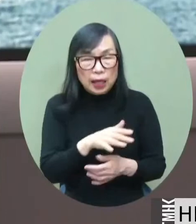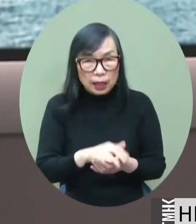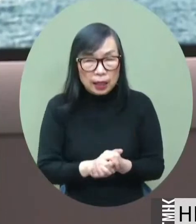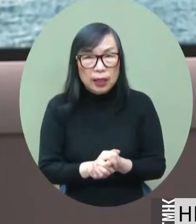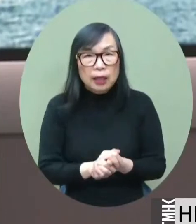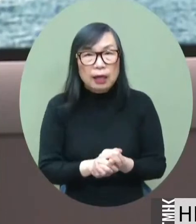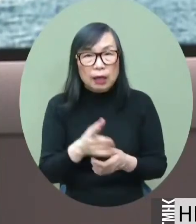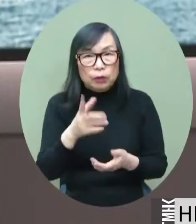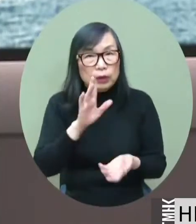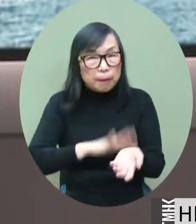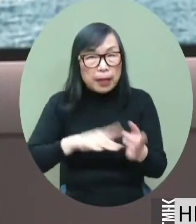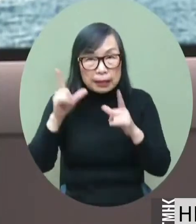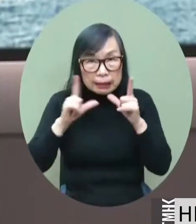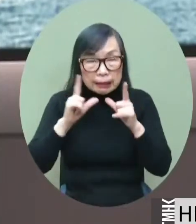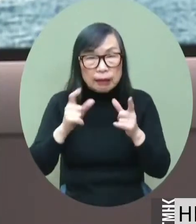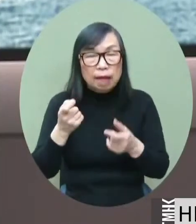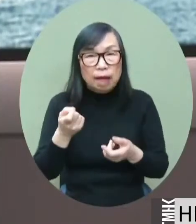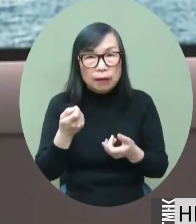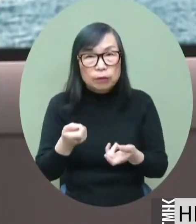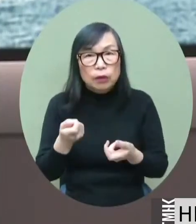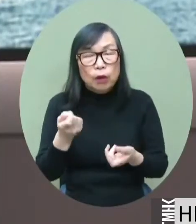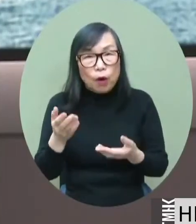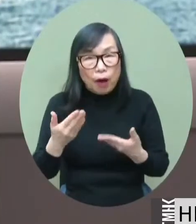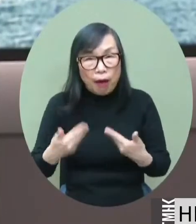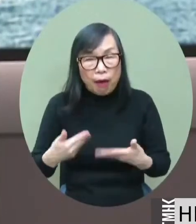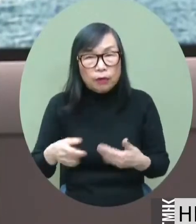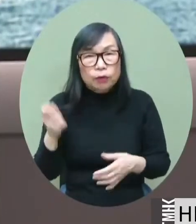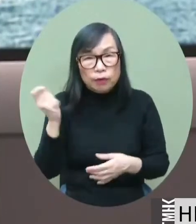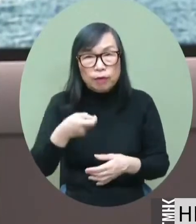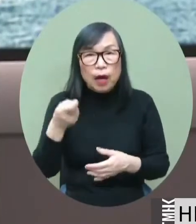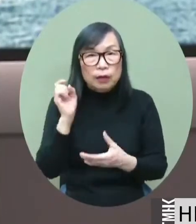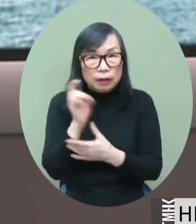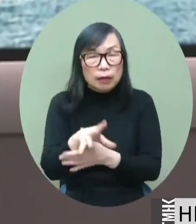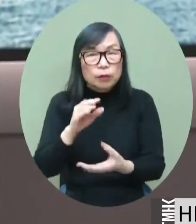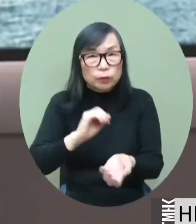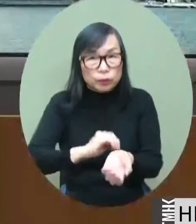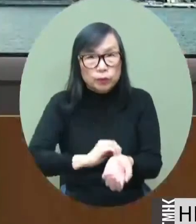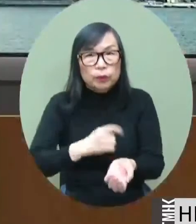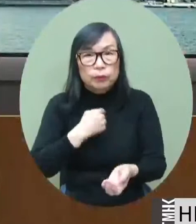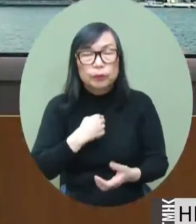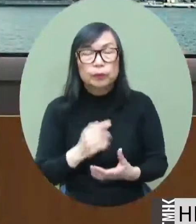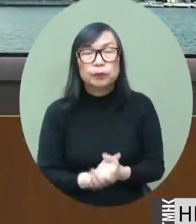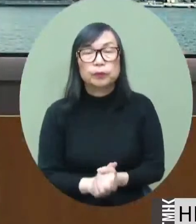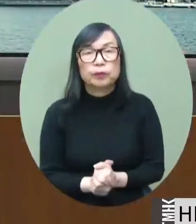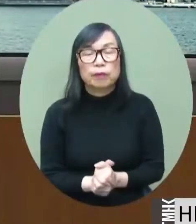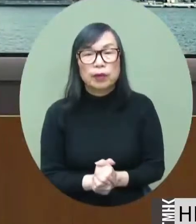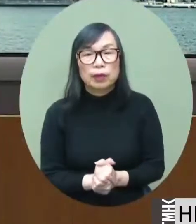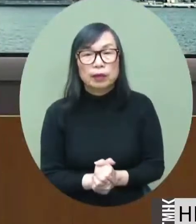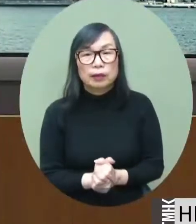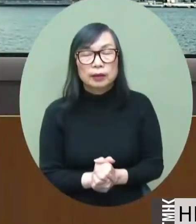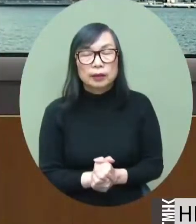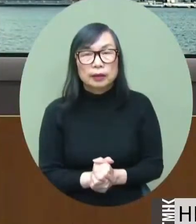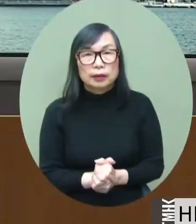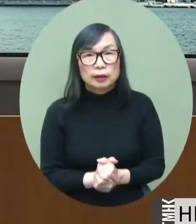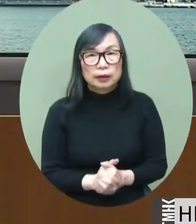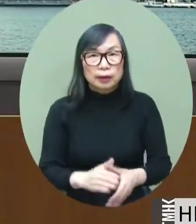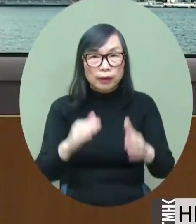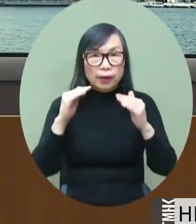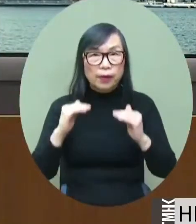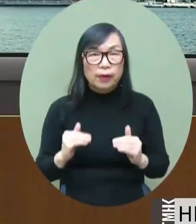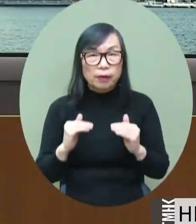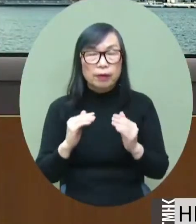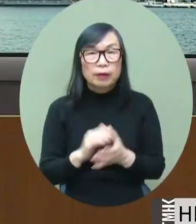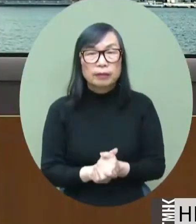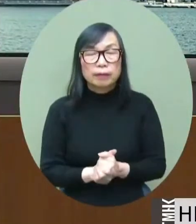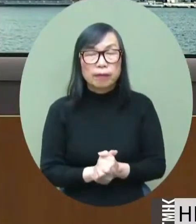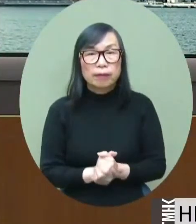They don't think they need to seek medical attention, but I think these patients should also see a doctor as